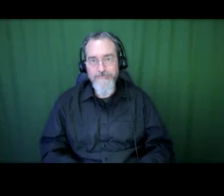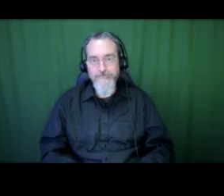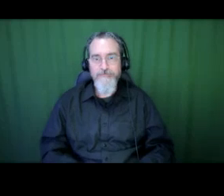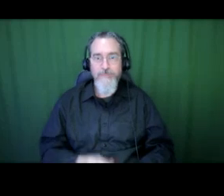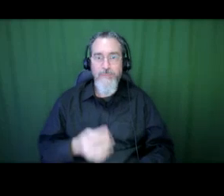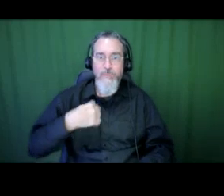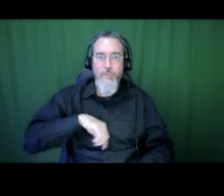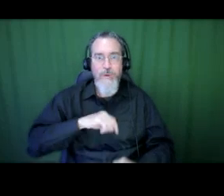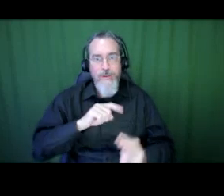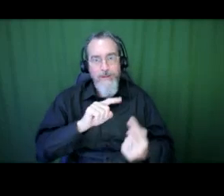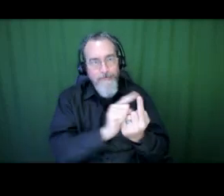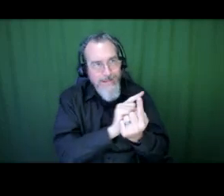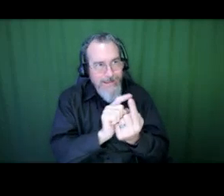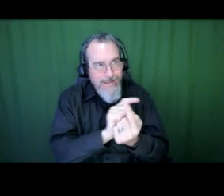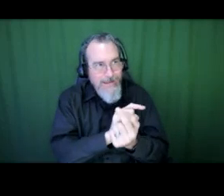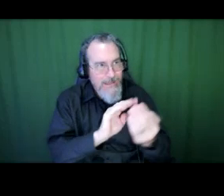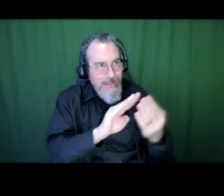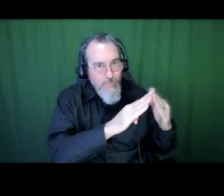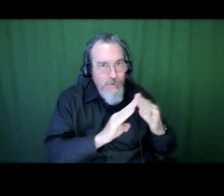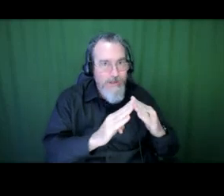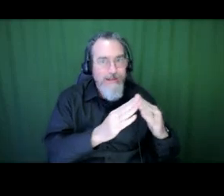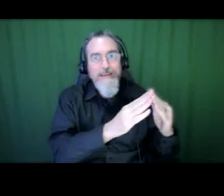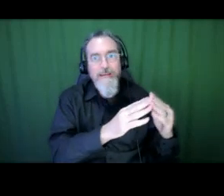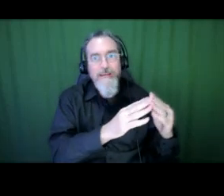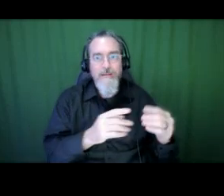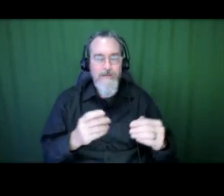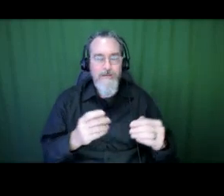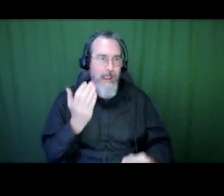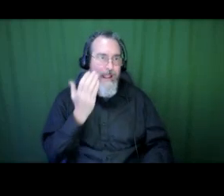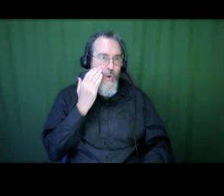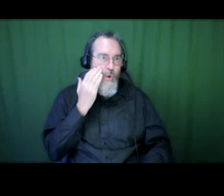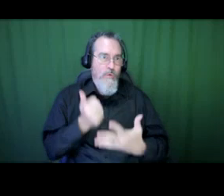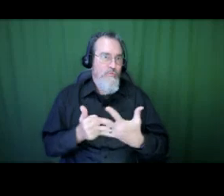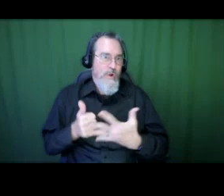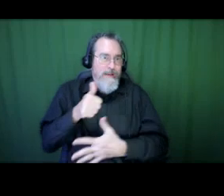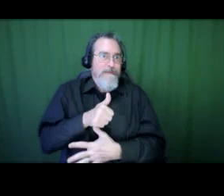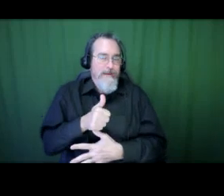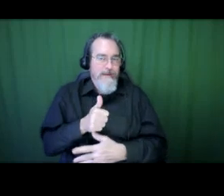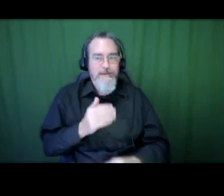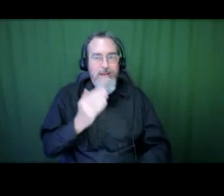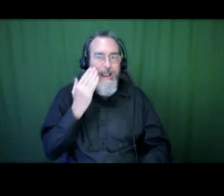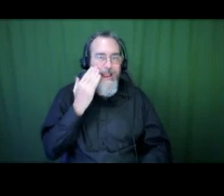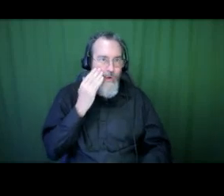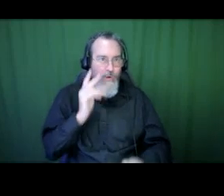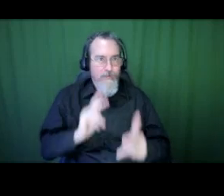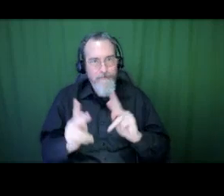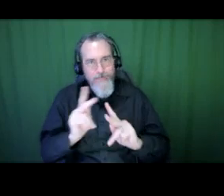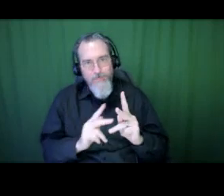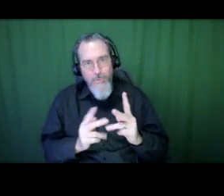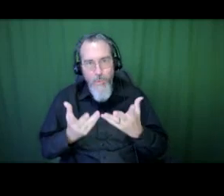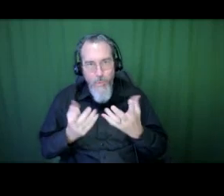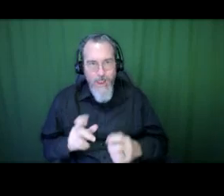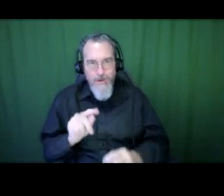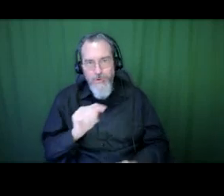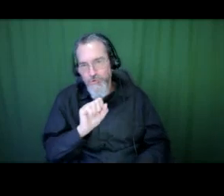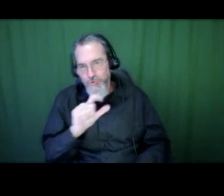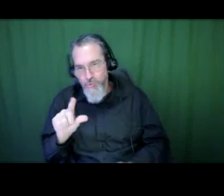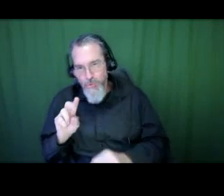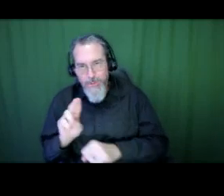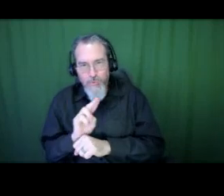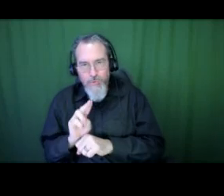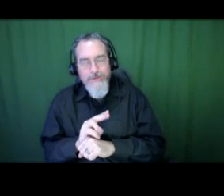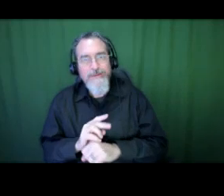communities' requests to going ahead and just, I know that my priority, I know we have a community of individuals that want to use this tool. We need to just get training on how to do that